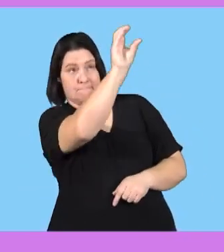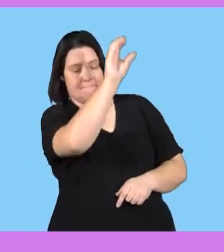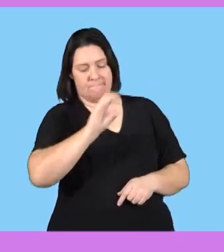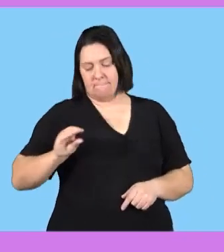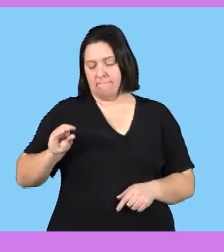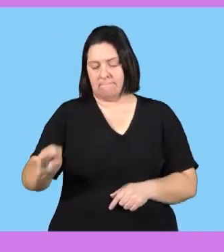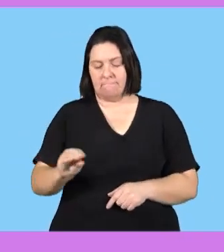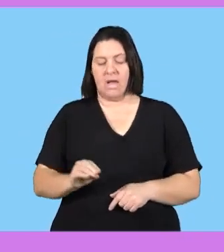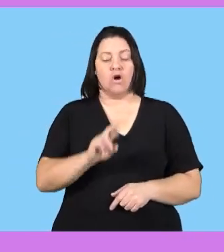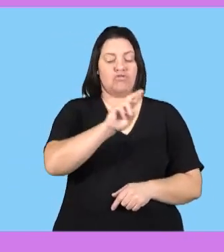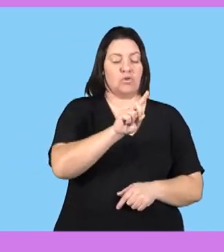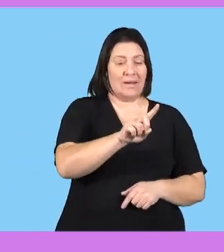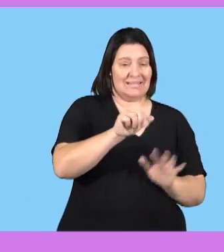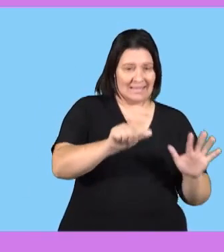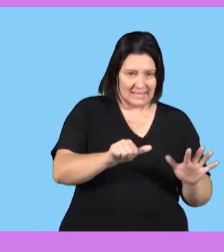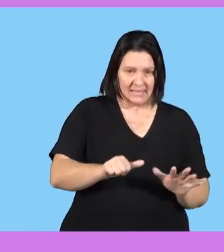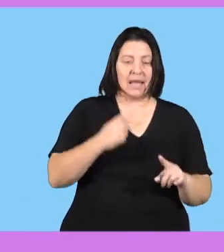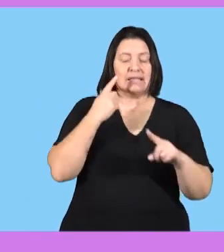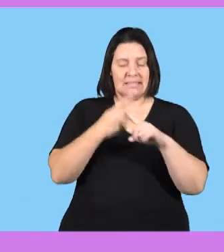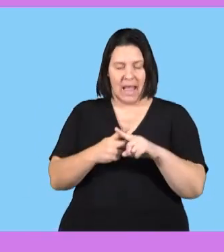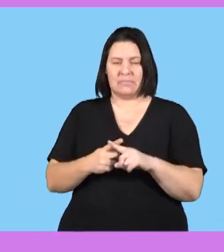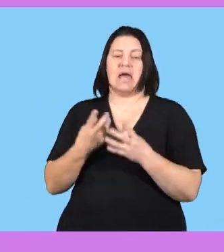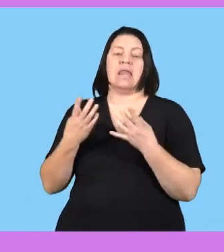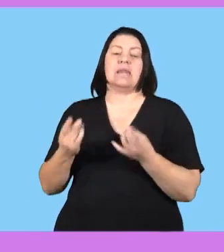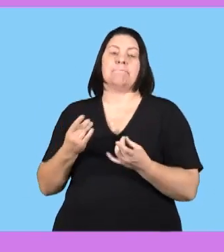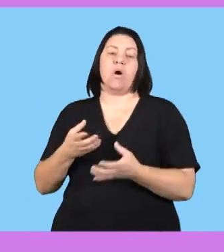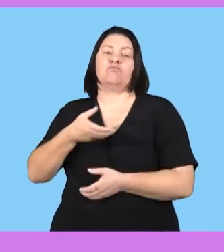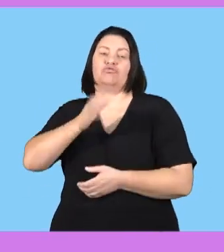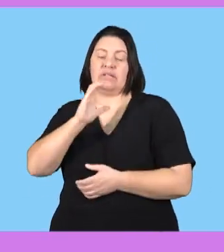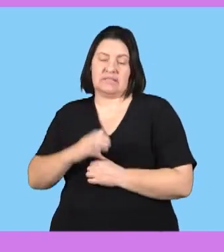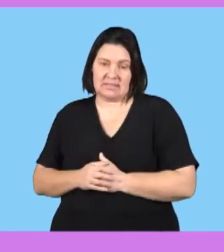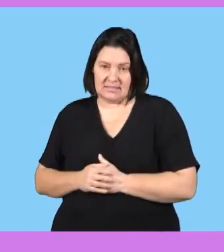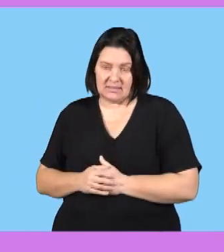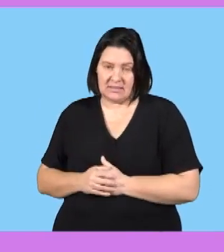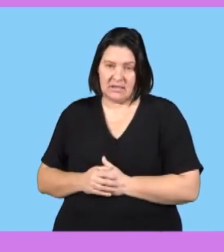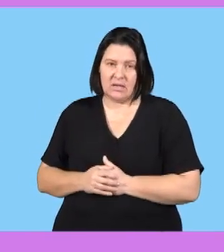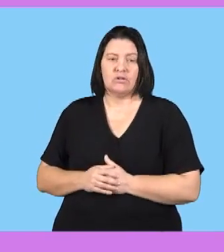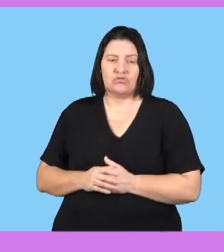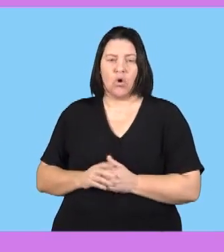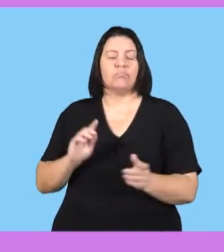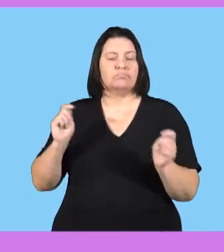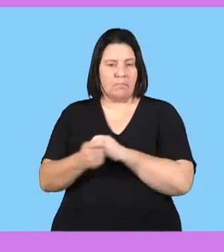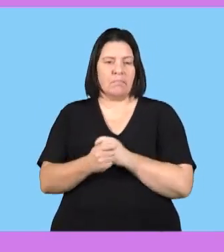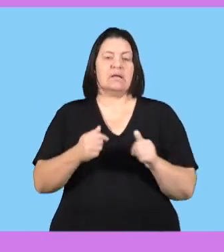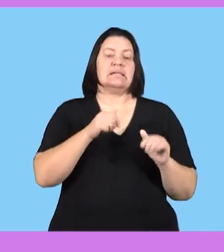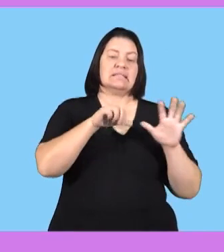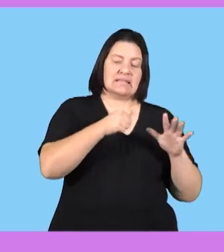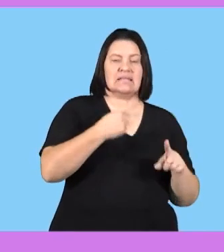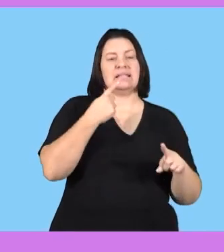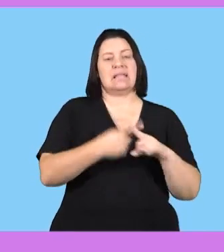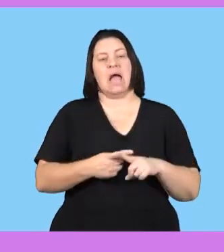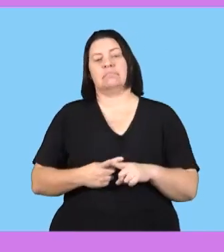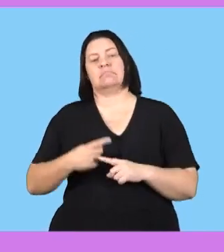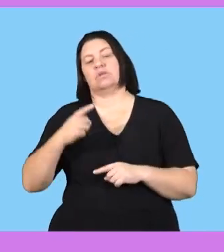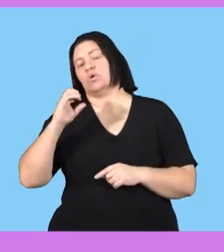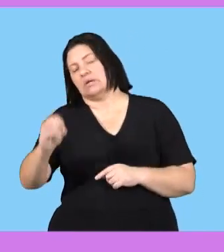variable. So it's 16 rand multiplied by number of drinks, so that if number of drinks is 1, you can substitute with 1. If it is 2,